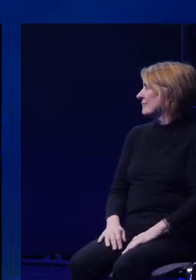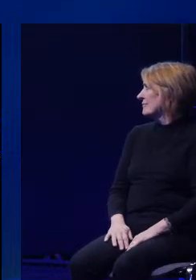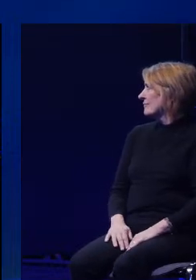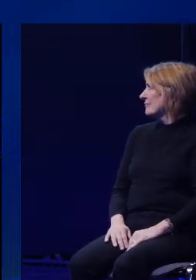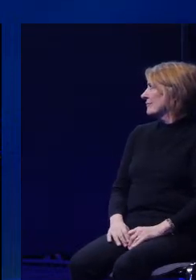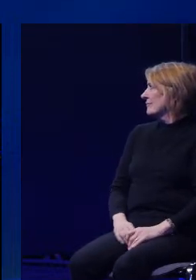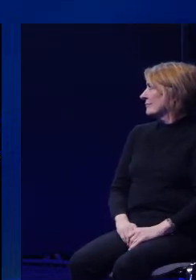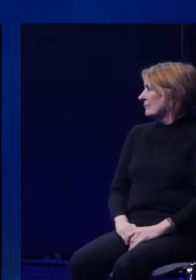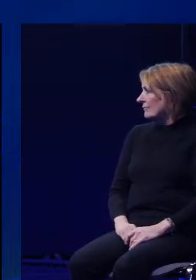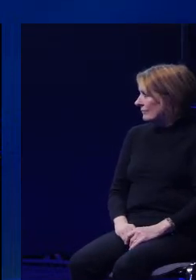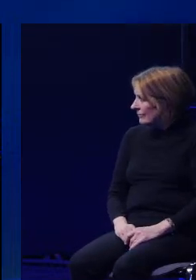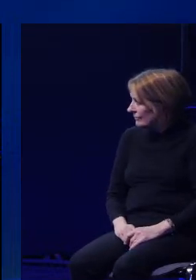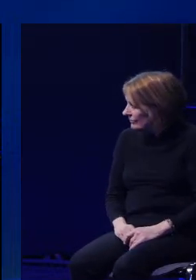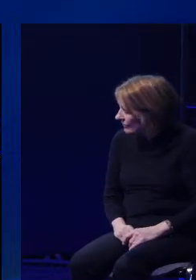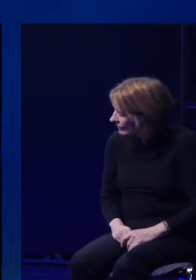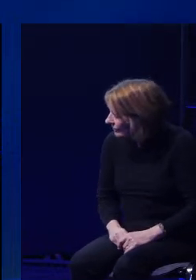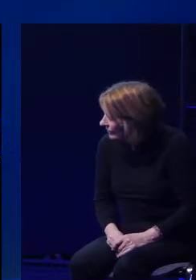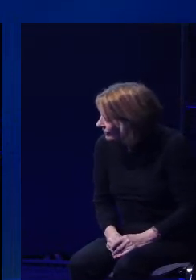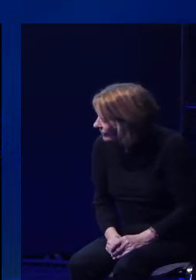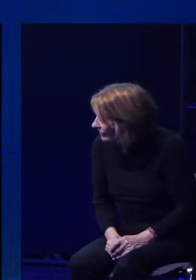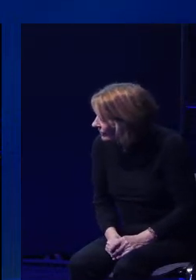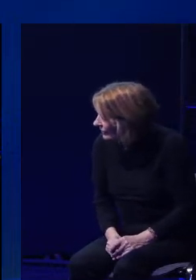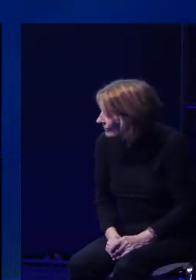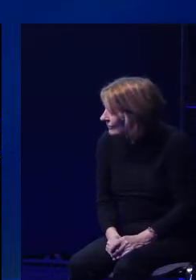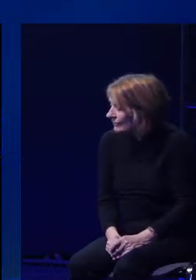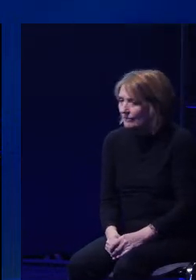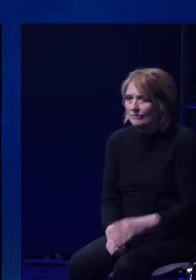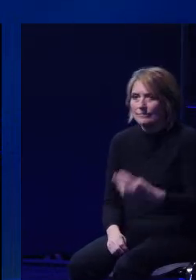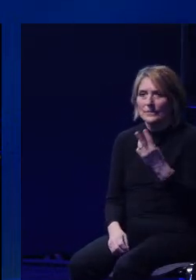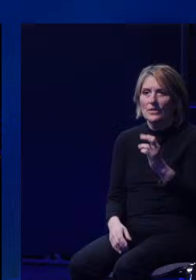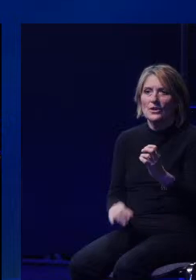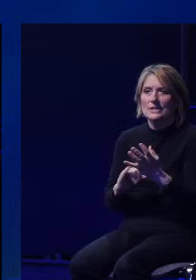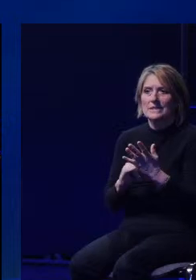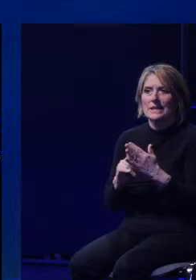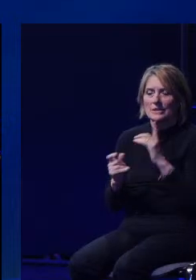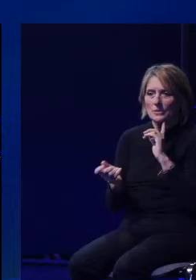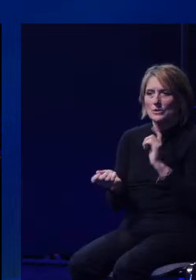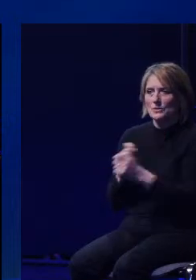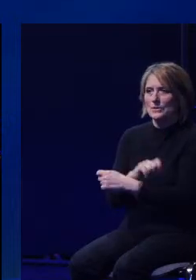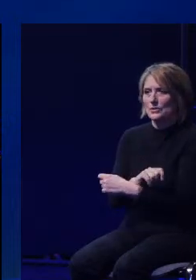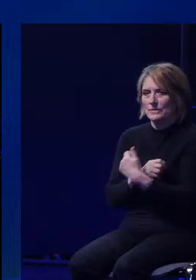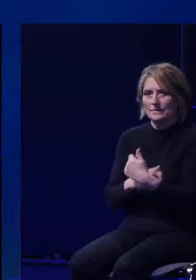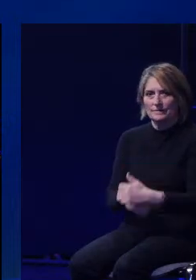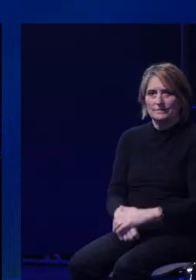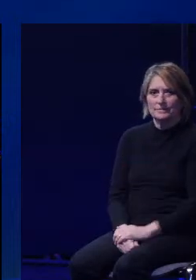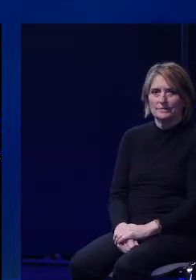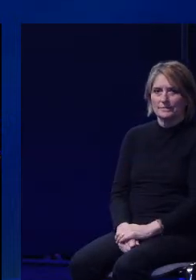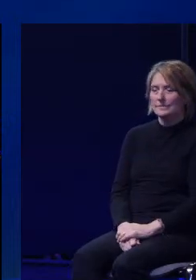I had the demo as well, but... All right, guys, give me 30 seconds to switch over. Yes.